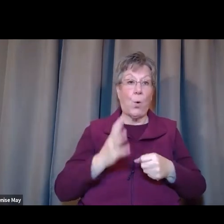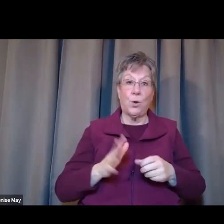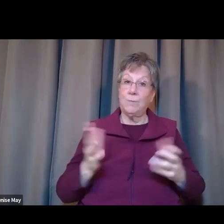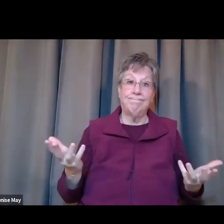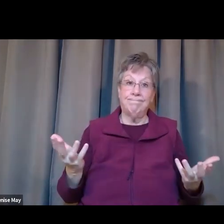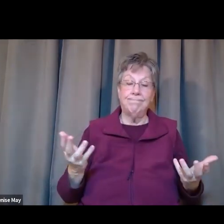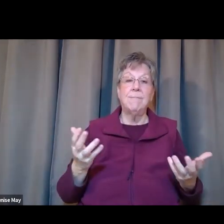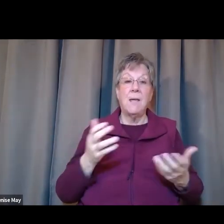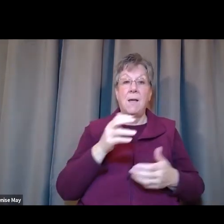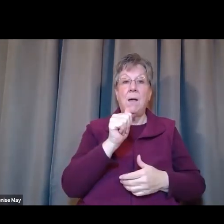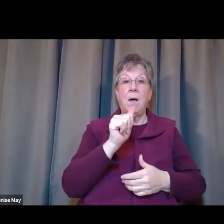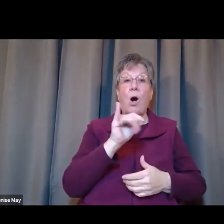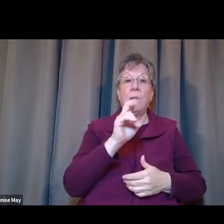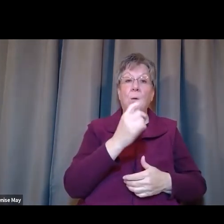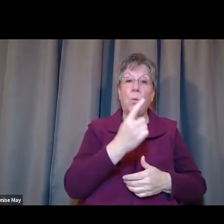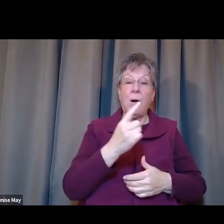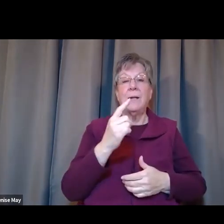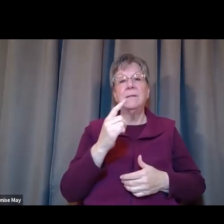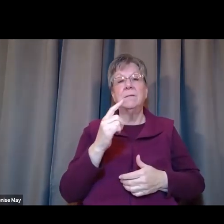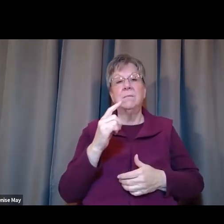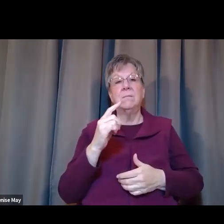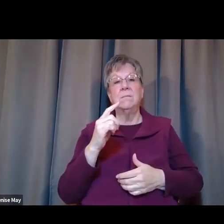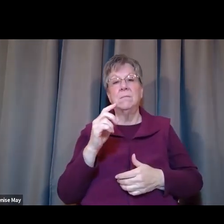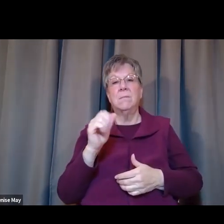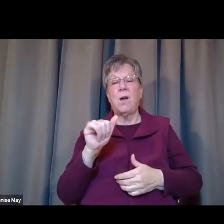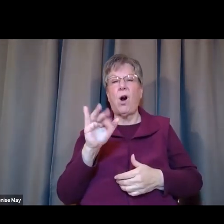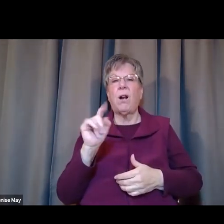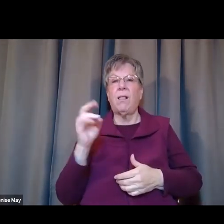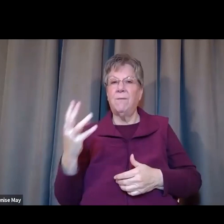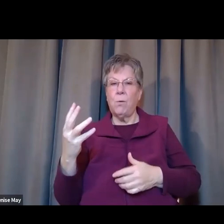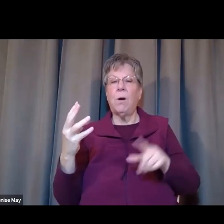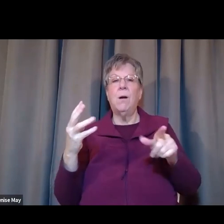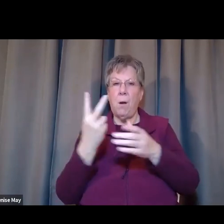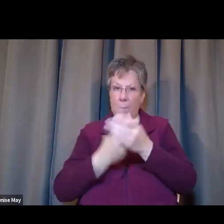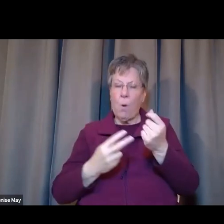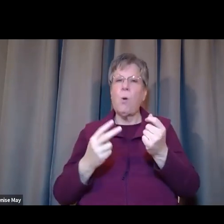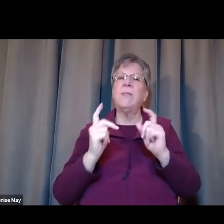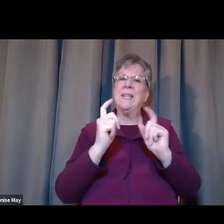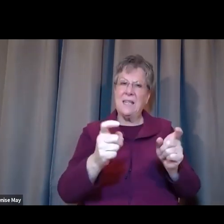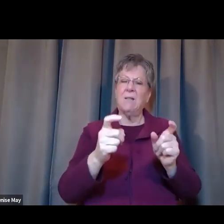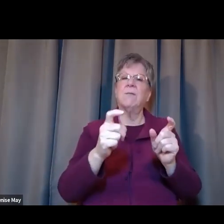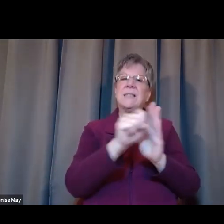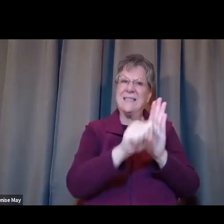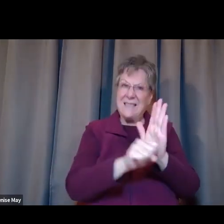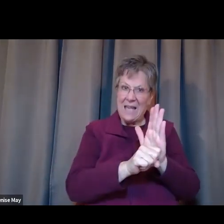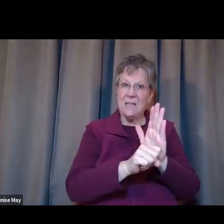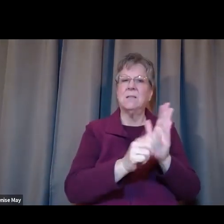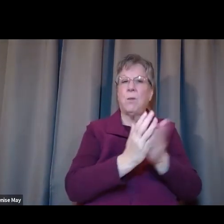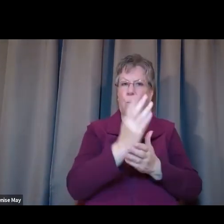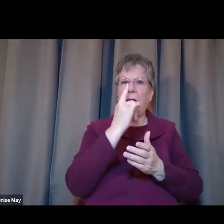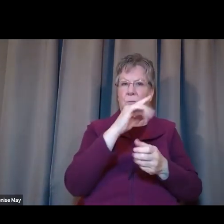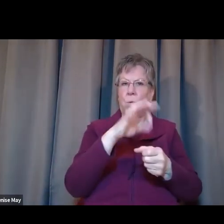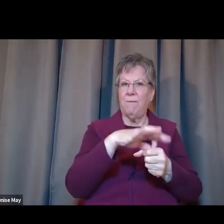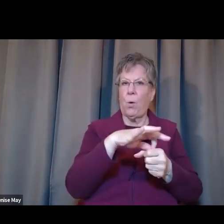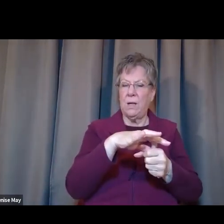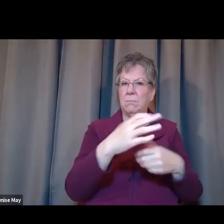Article 1, Section 4, Article 2, Section 1, both of which grant the administration of federal and state elections to state legislatures. This is also